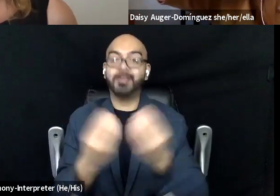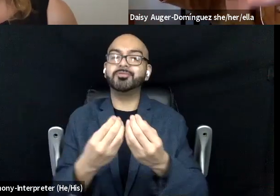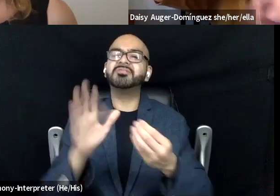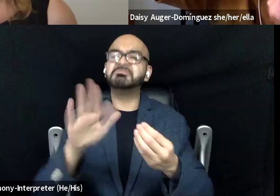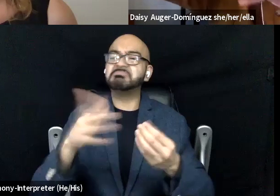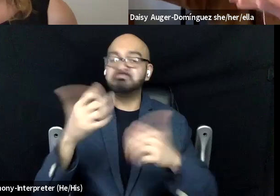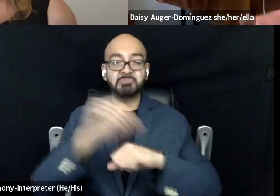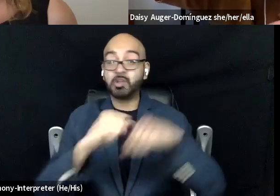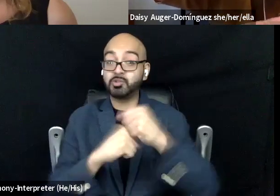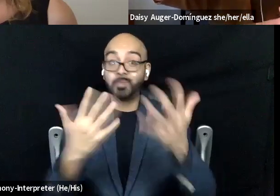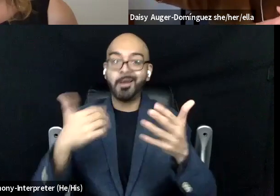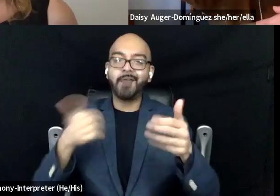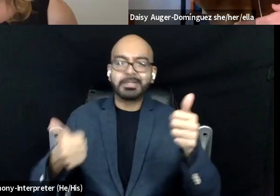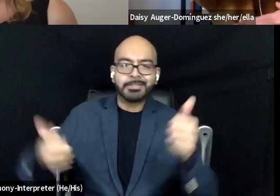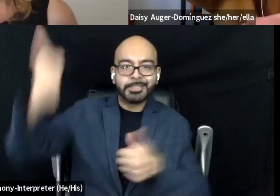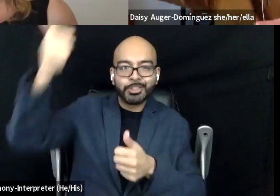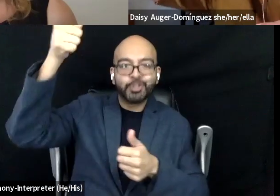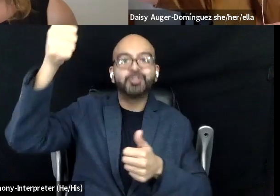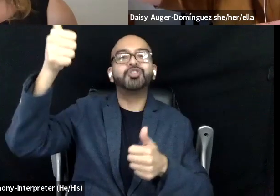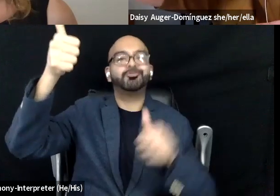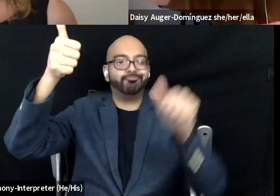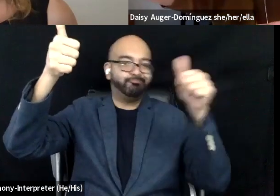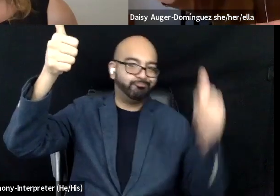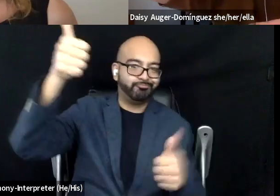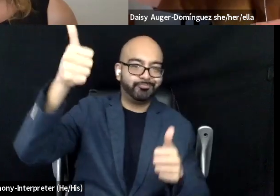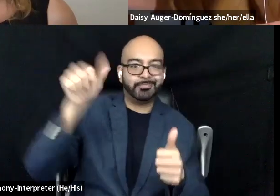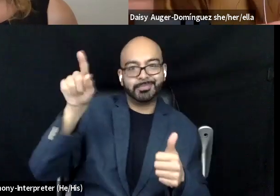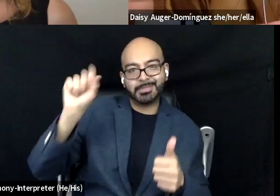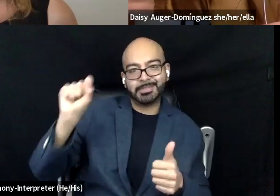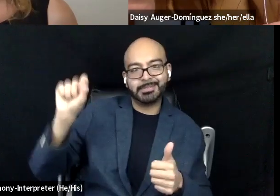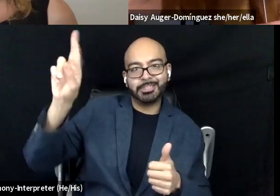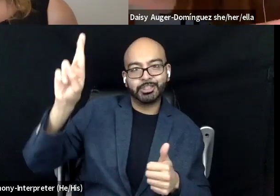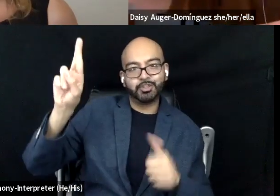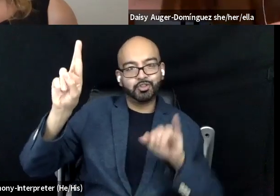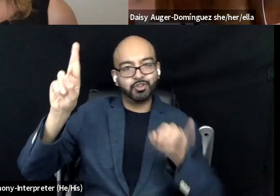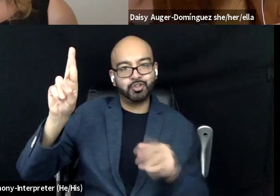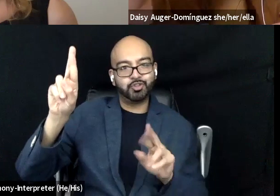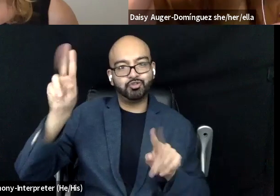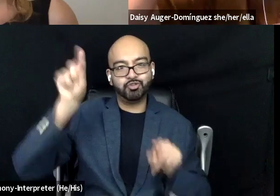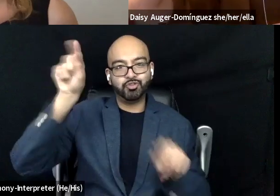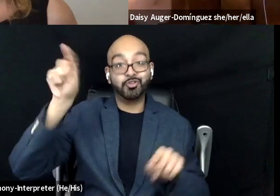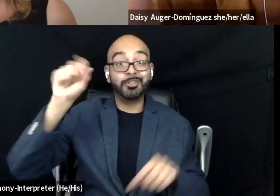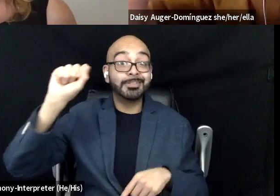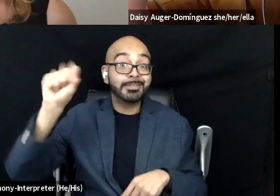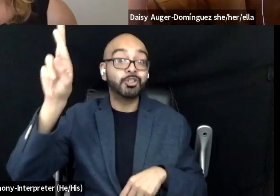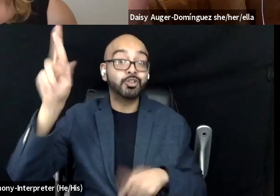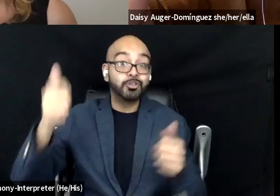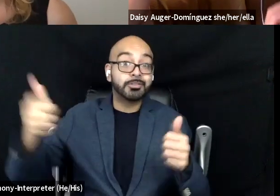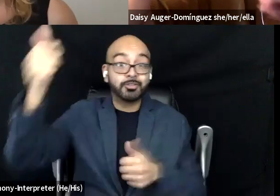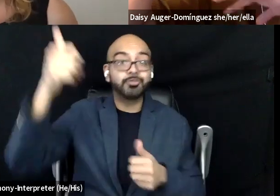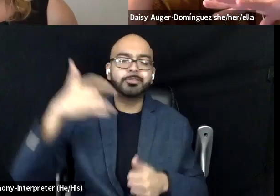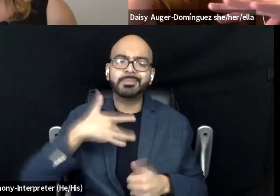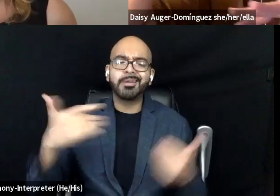have your junior folks at the bottom. And your senior leaders are often operating with blind spots about what's happening in an